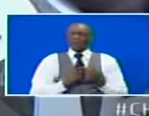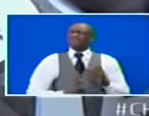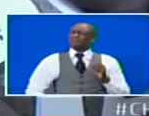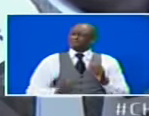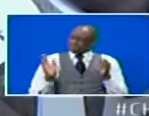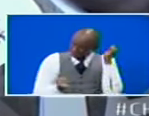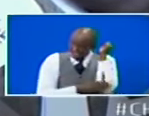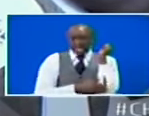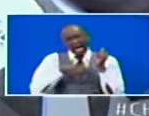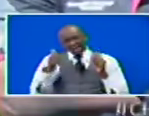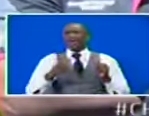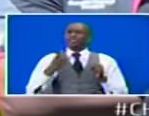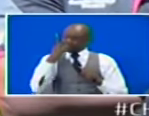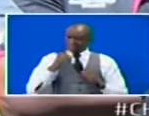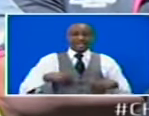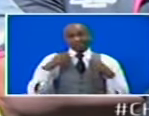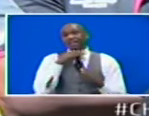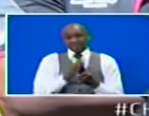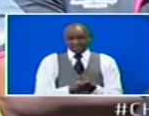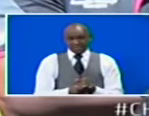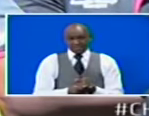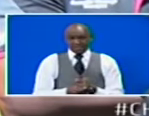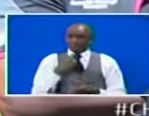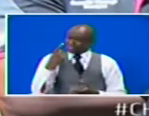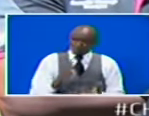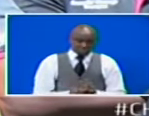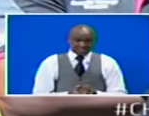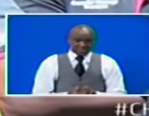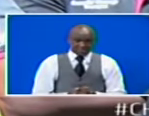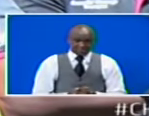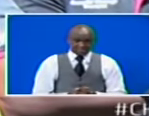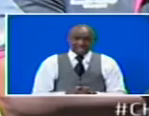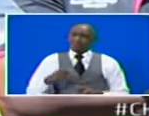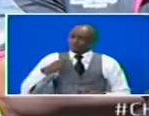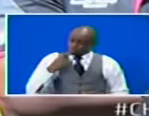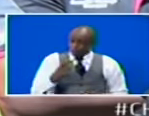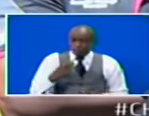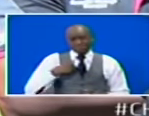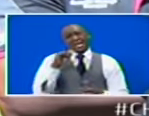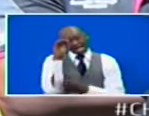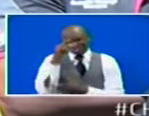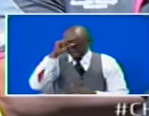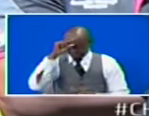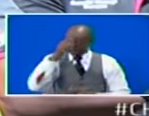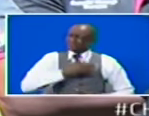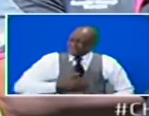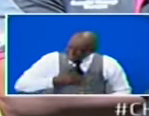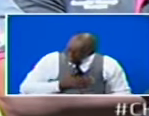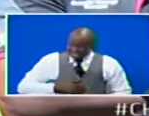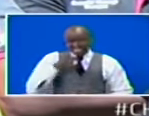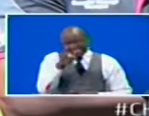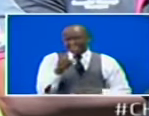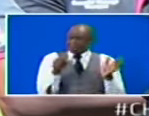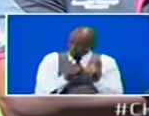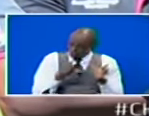claimed other 20 lives. Tangu nisikie hiyo maneno jana sijakula. Kwa hivyo, naomba serikali tafadhali, angalie hii mambo